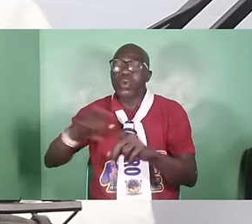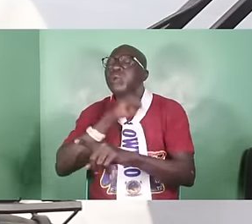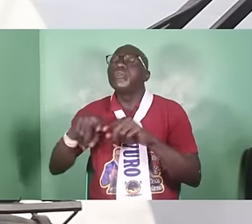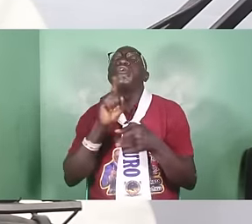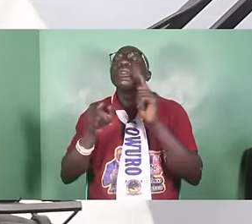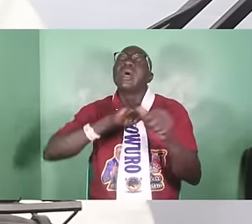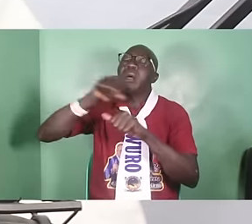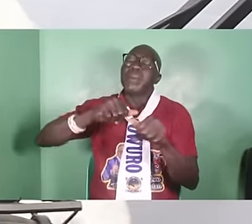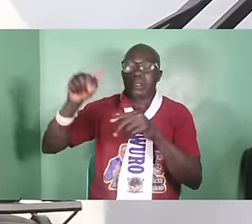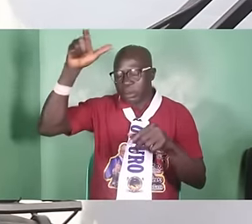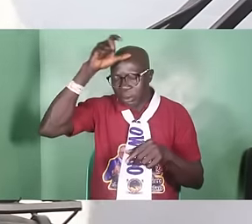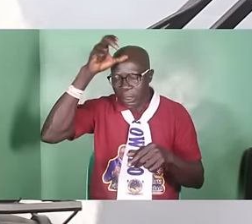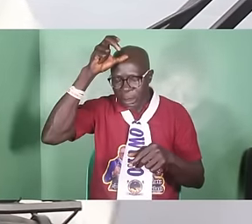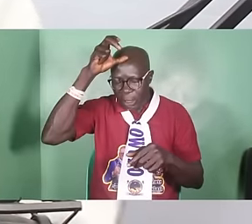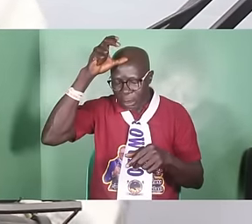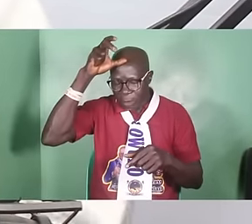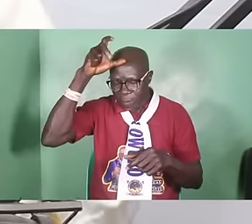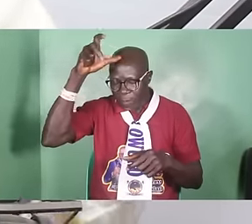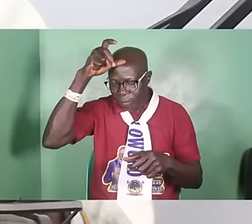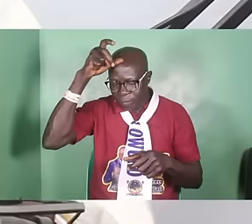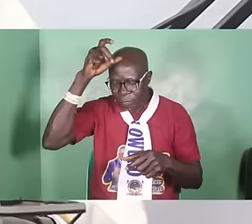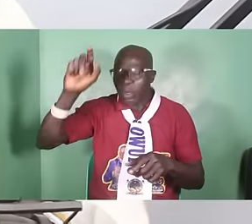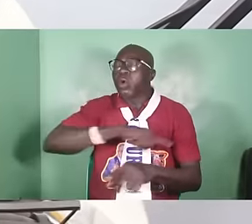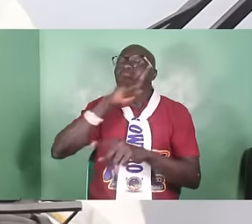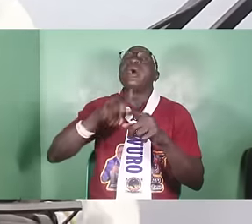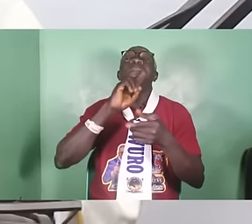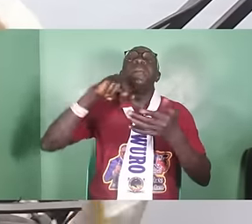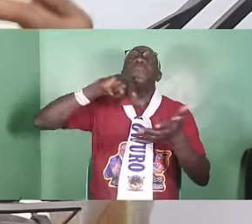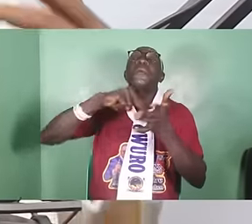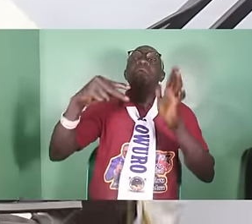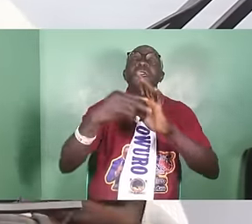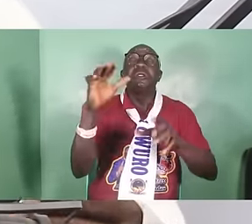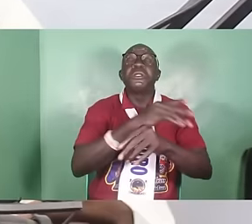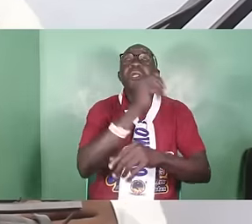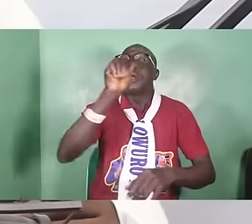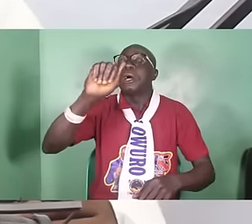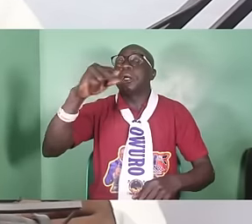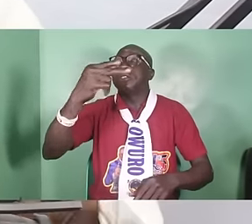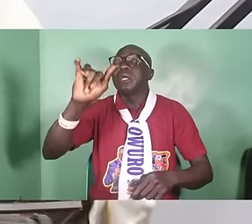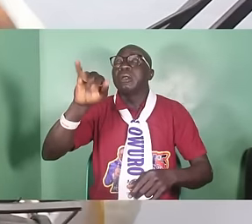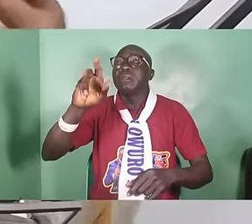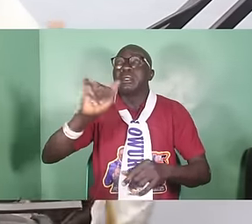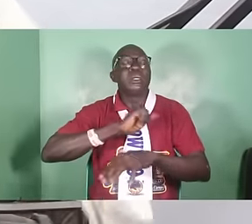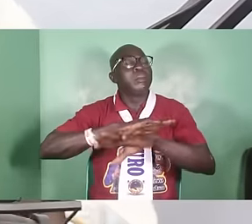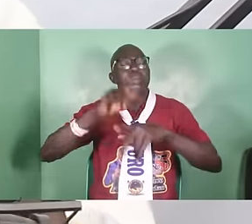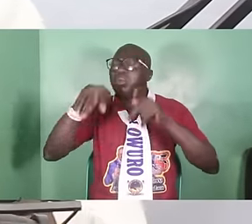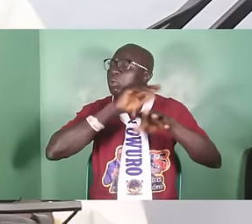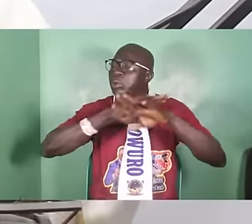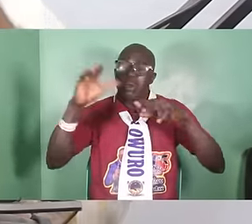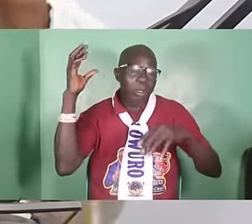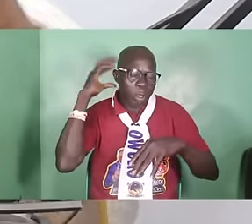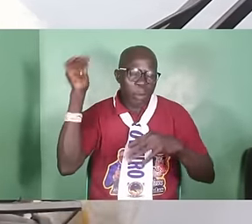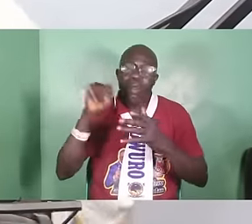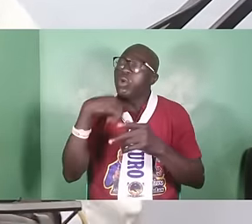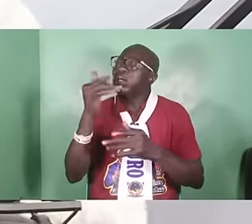talking about this giant. Ngba ti mo danuko Asaeli. When I mentioned Asa. That ninja Asaeli. Who is Asa? Won gbo. They've never heard.